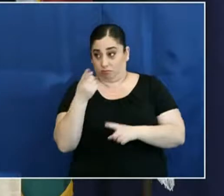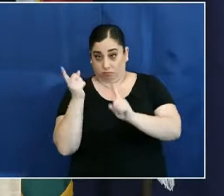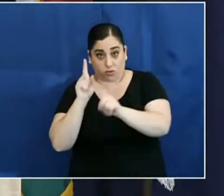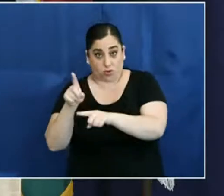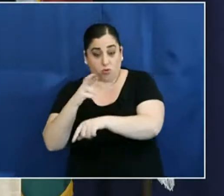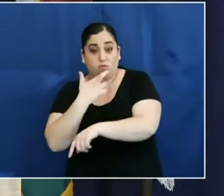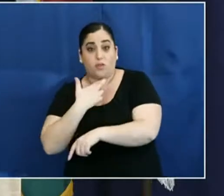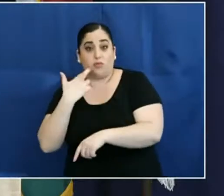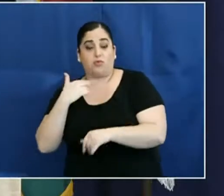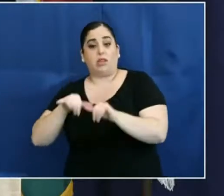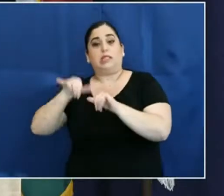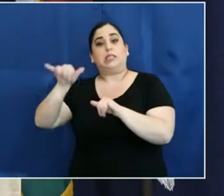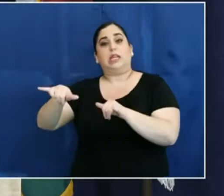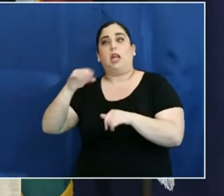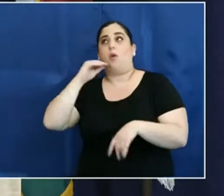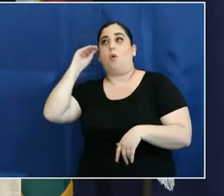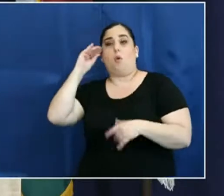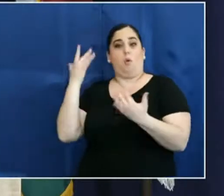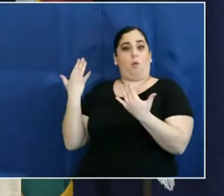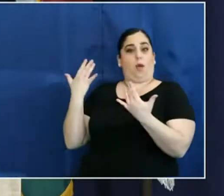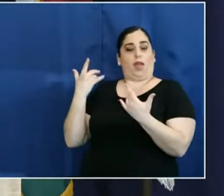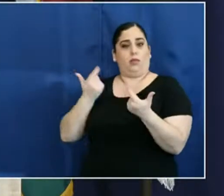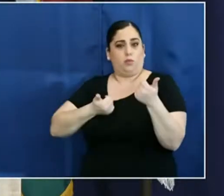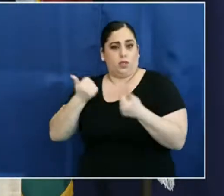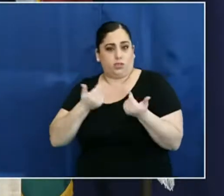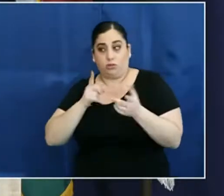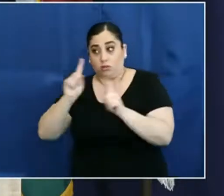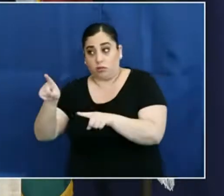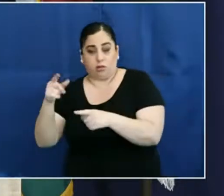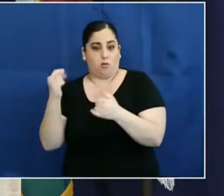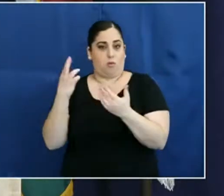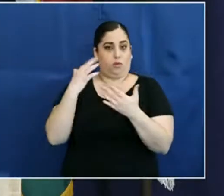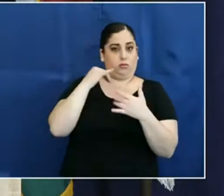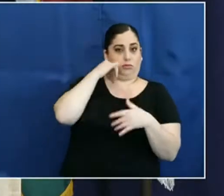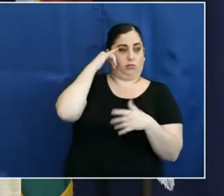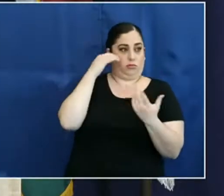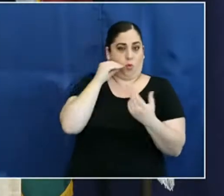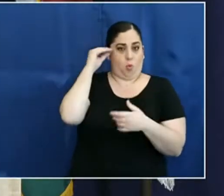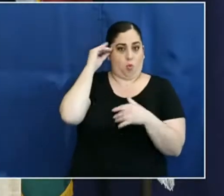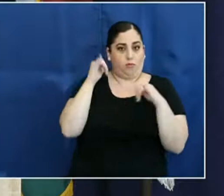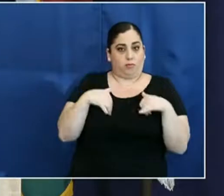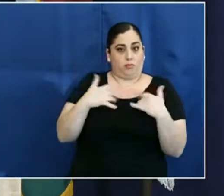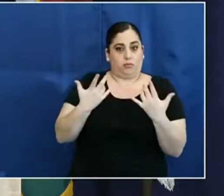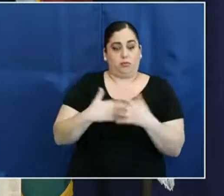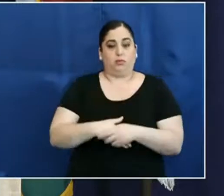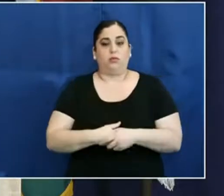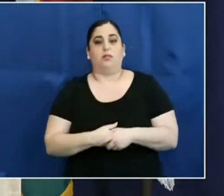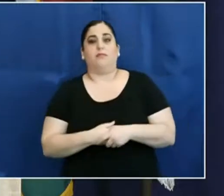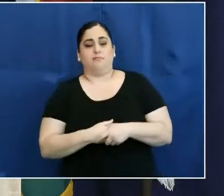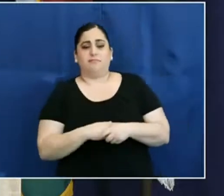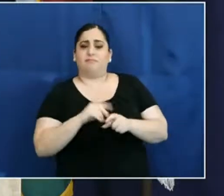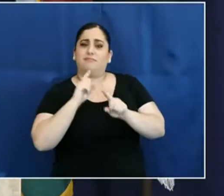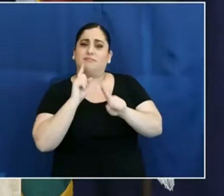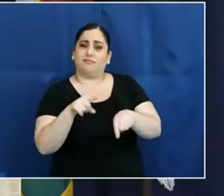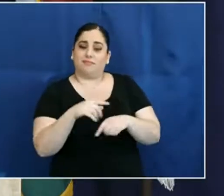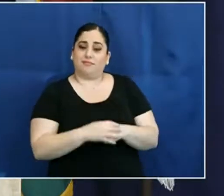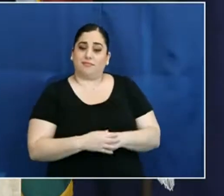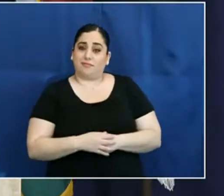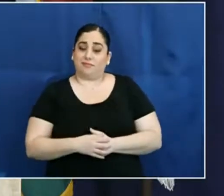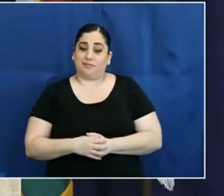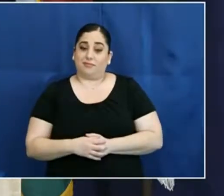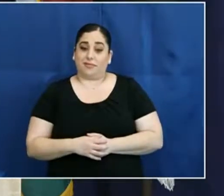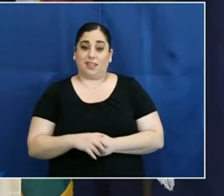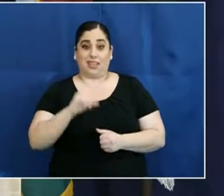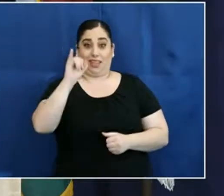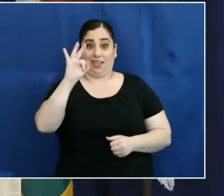wait until they're vaccinated? Well, of course, if individuals that are not vaccinated, we want them to still follow the